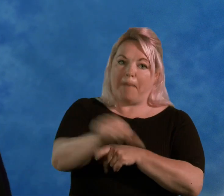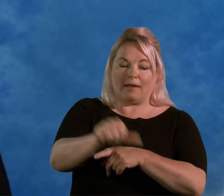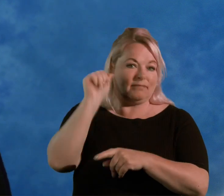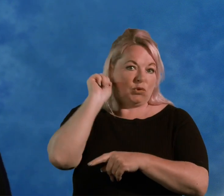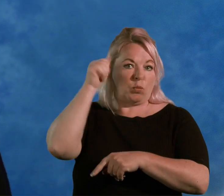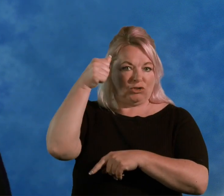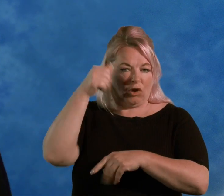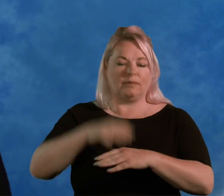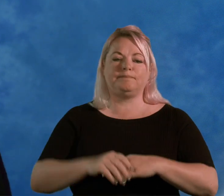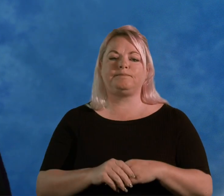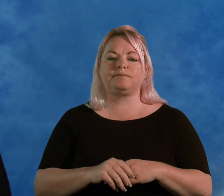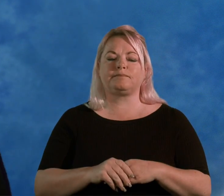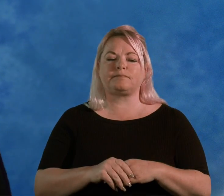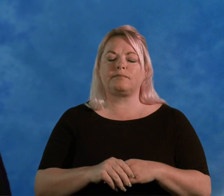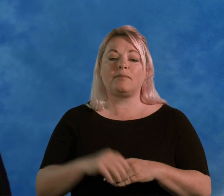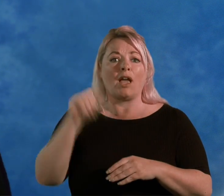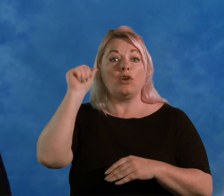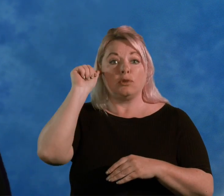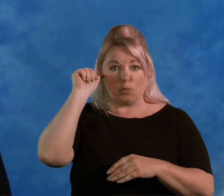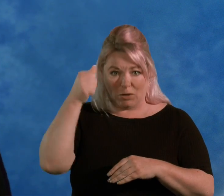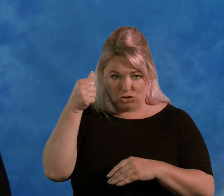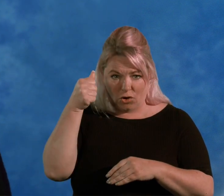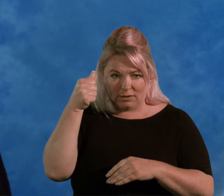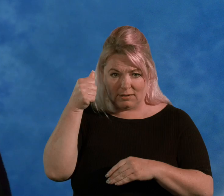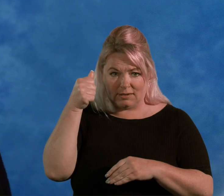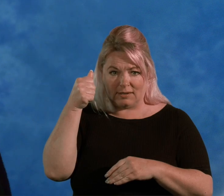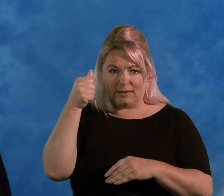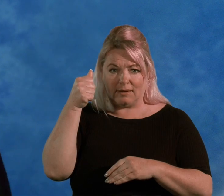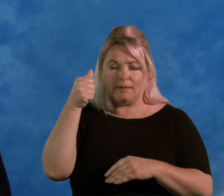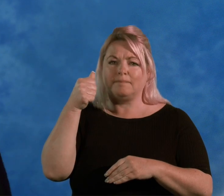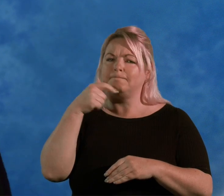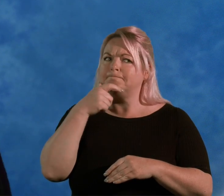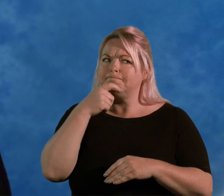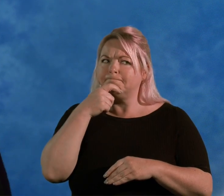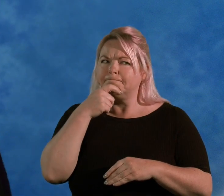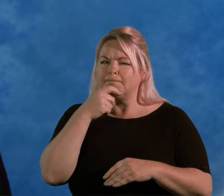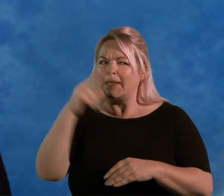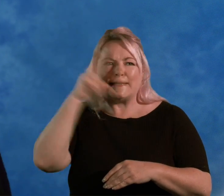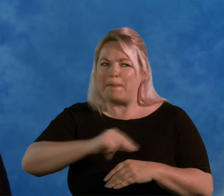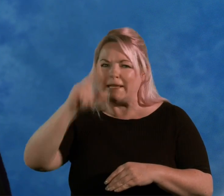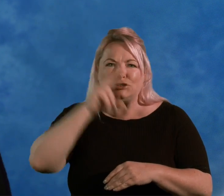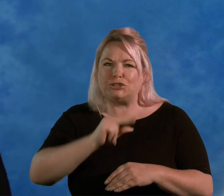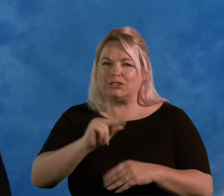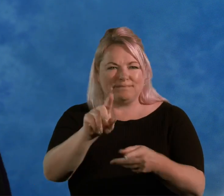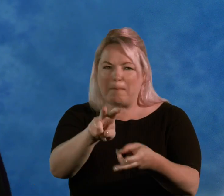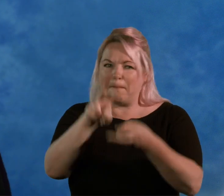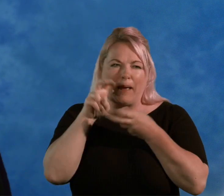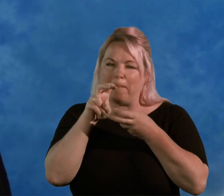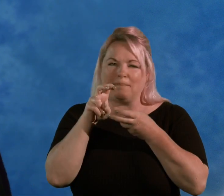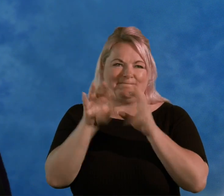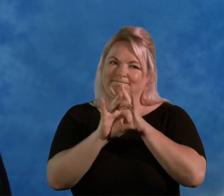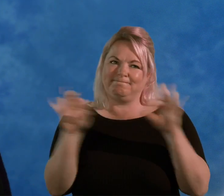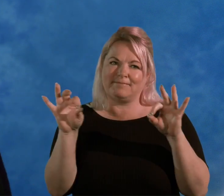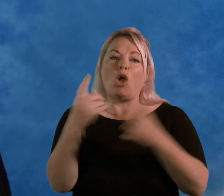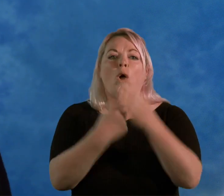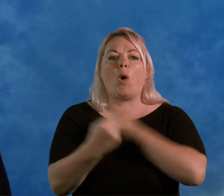on. And the switch on, I didn't hear speech at all. I just heard